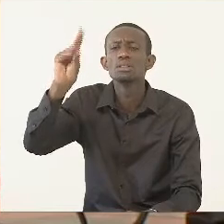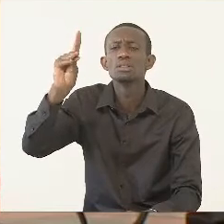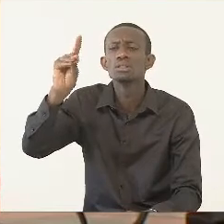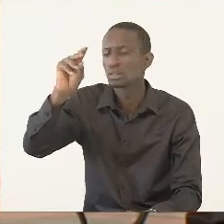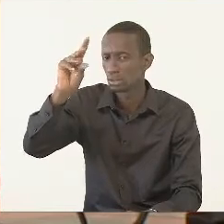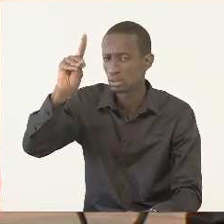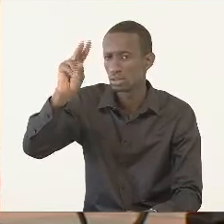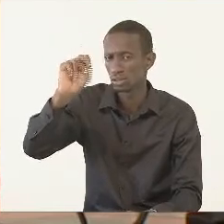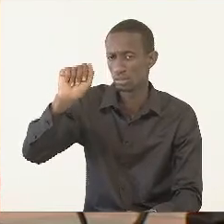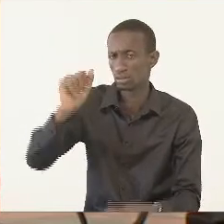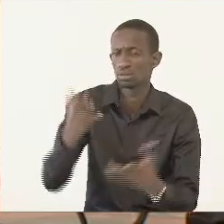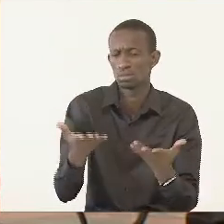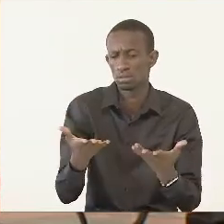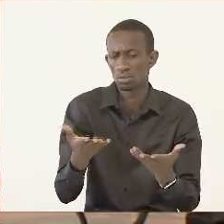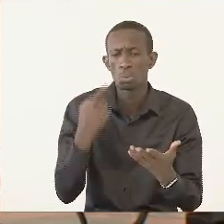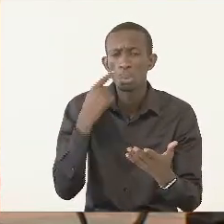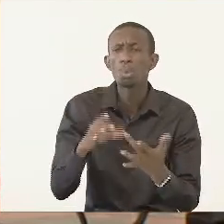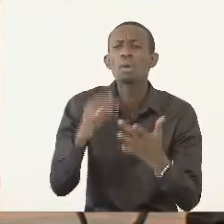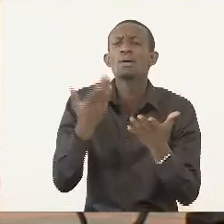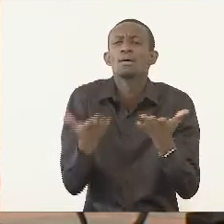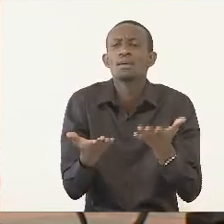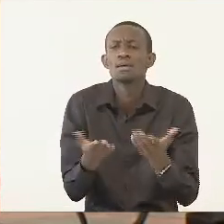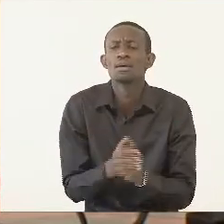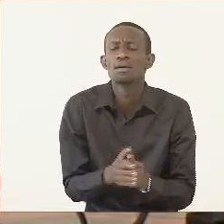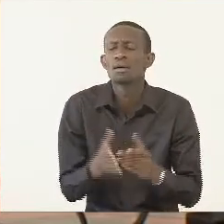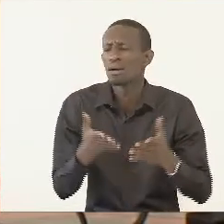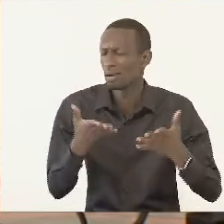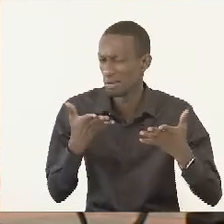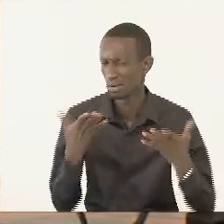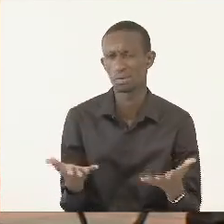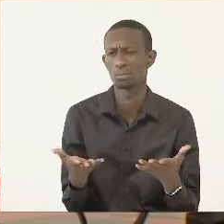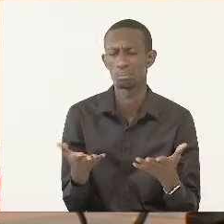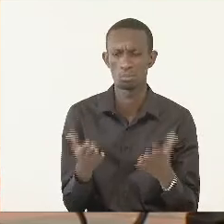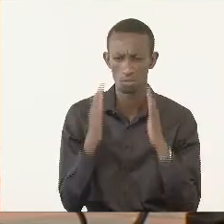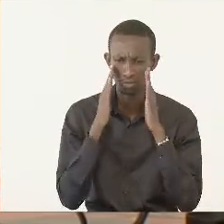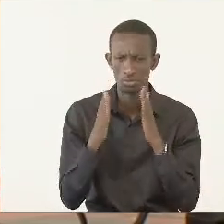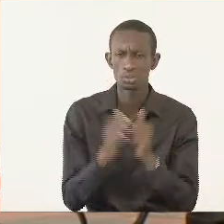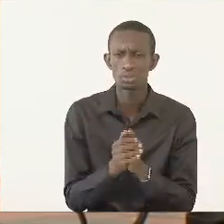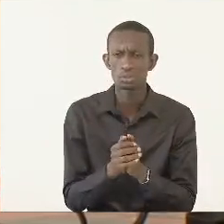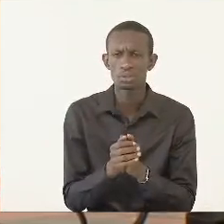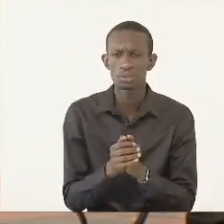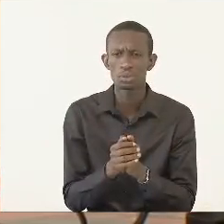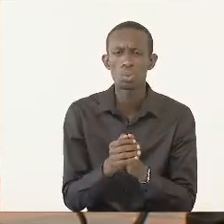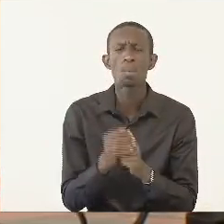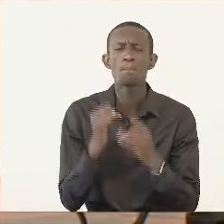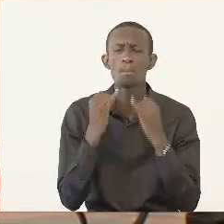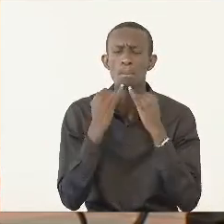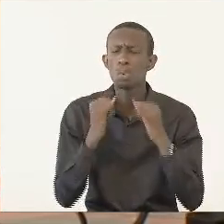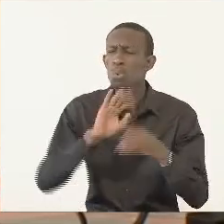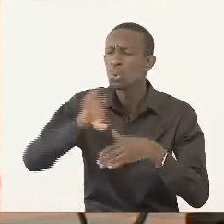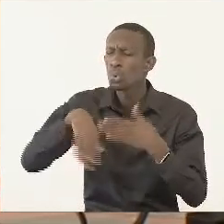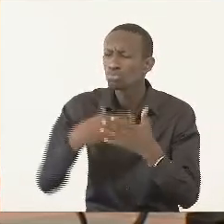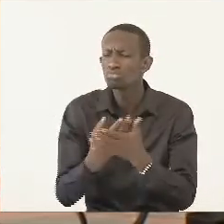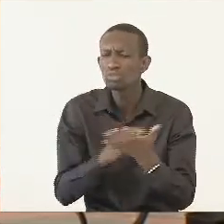What exactly would you need? How would your annotation look such that it has captured all the information in one